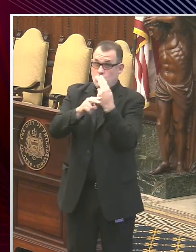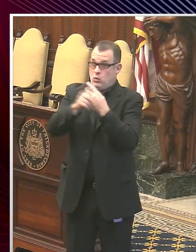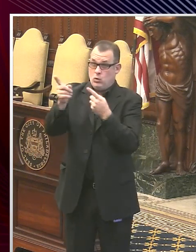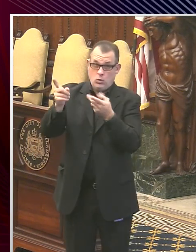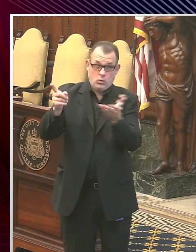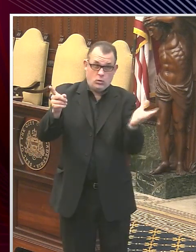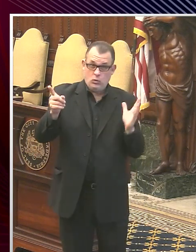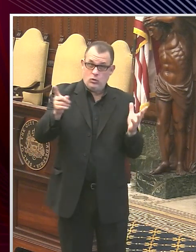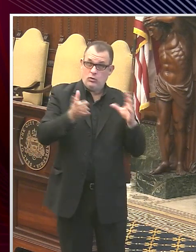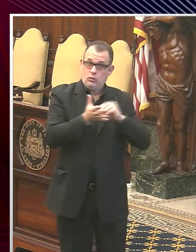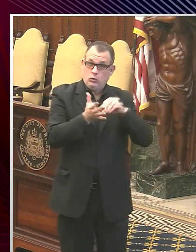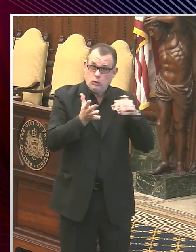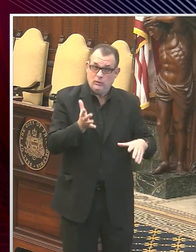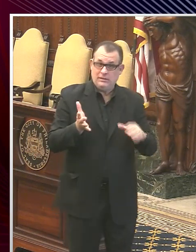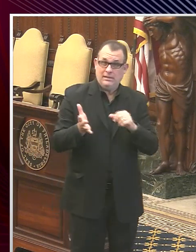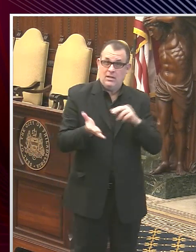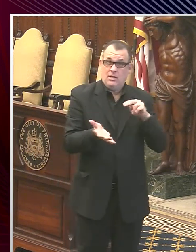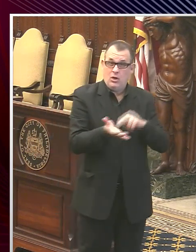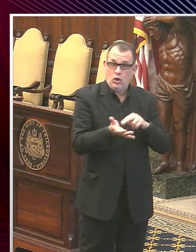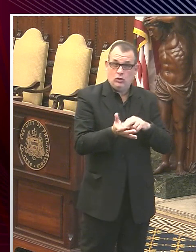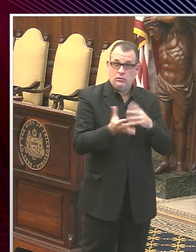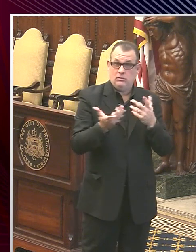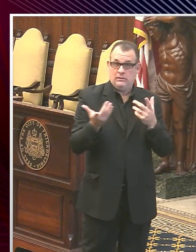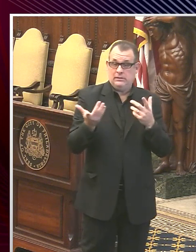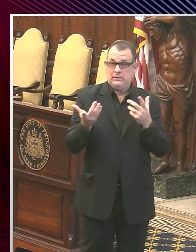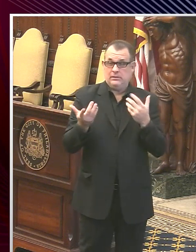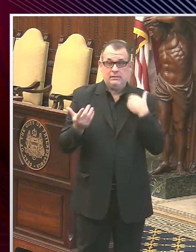nurses. Okay, thank you.